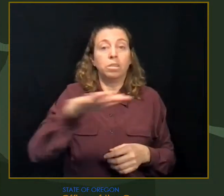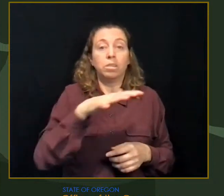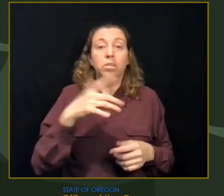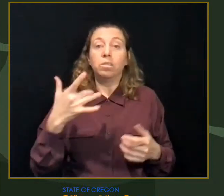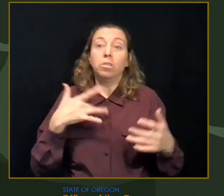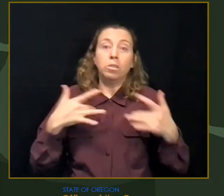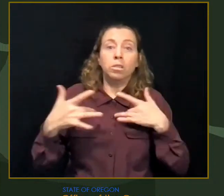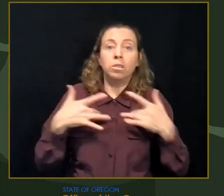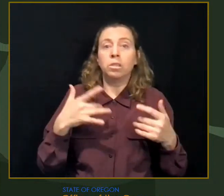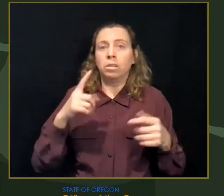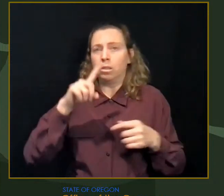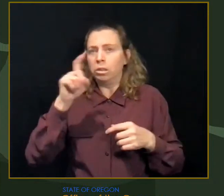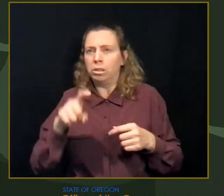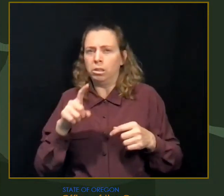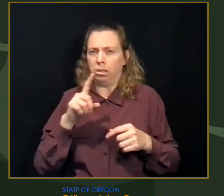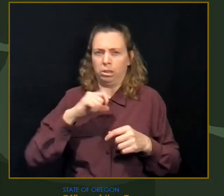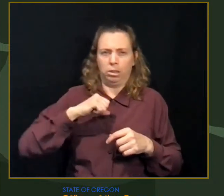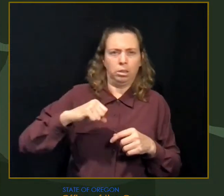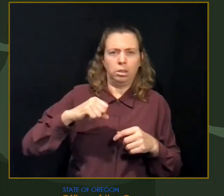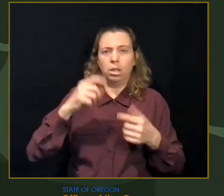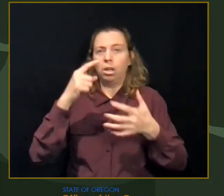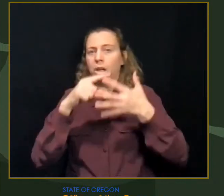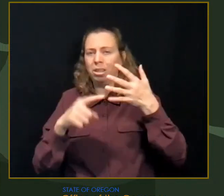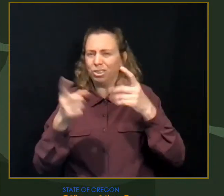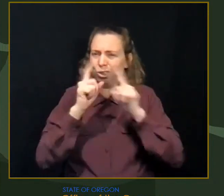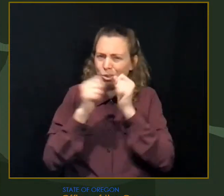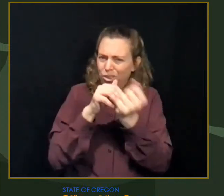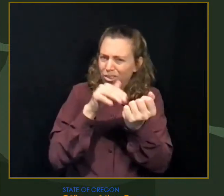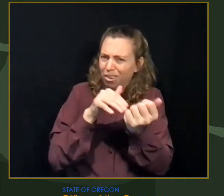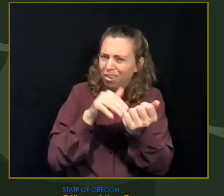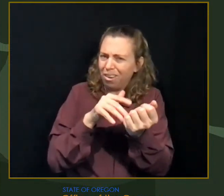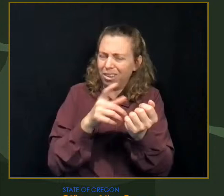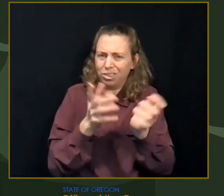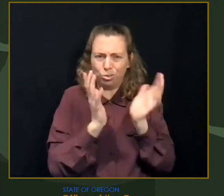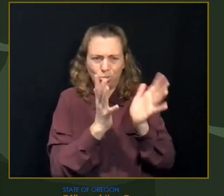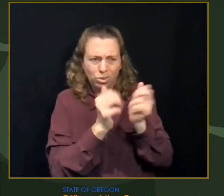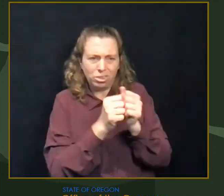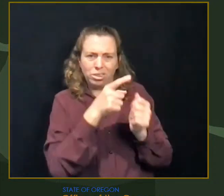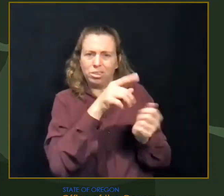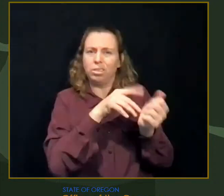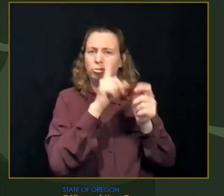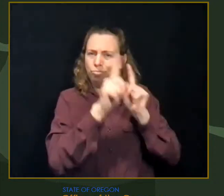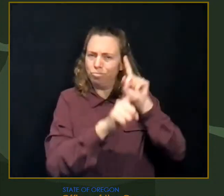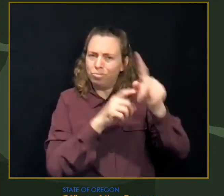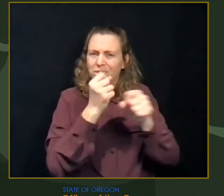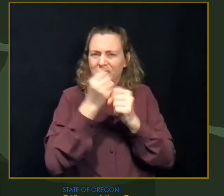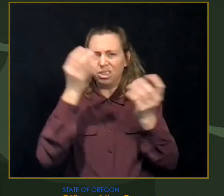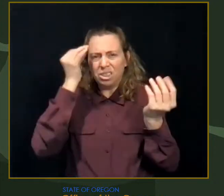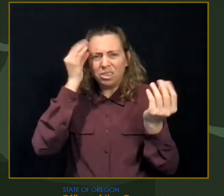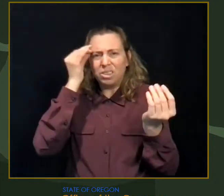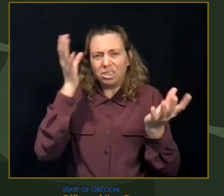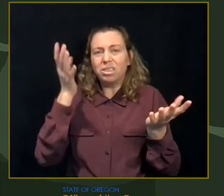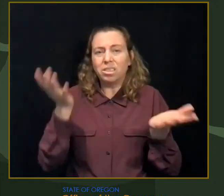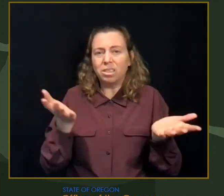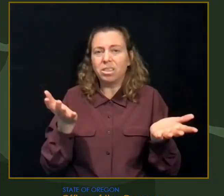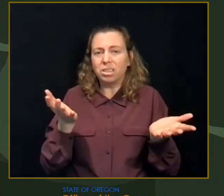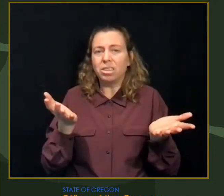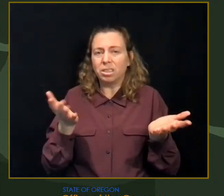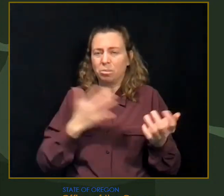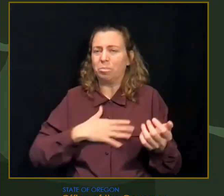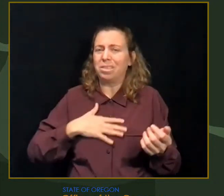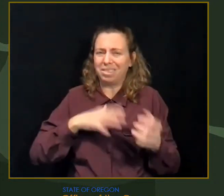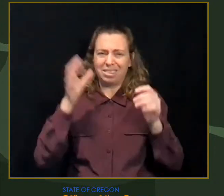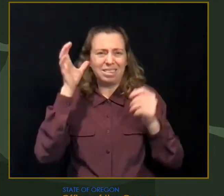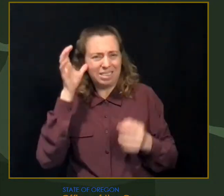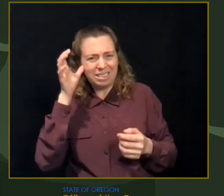to their healthcare provider to get the information. I'm pleased to hear that there are such broad spread